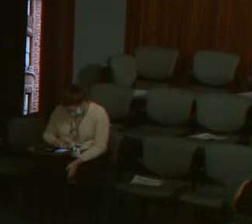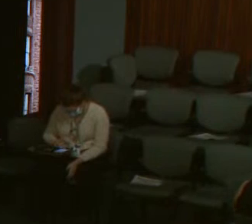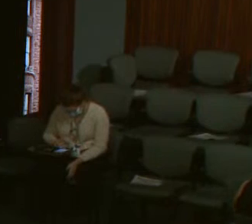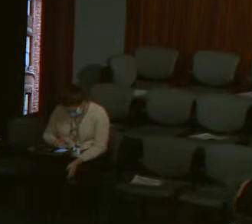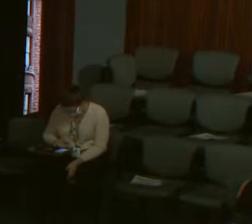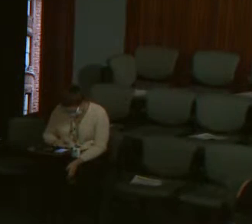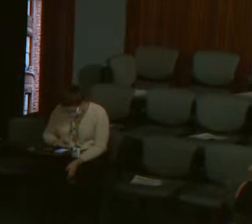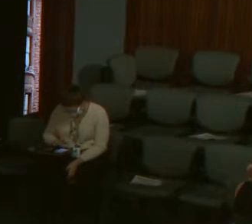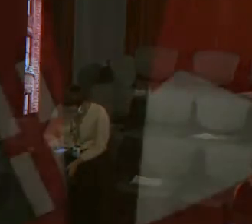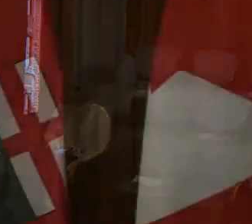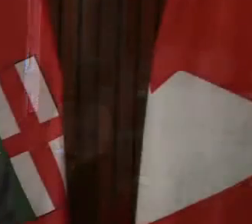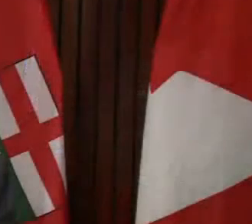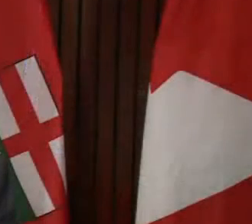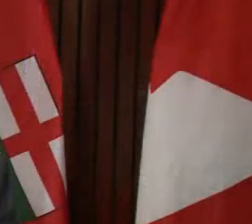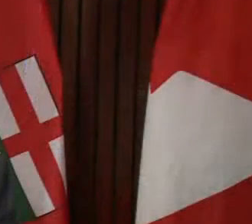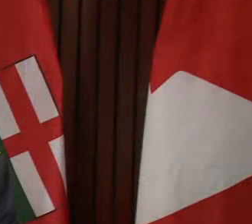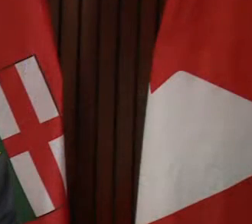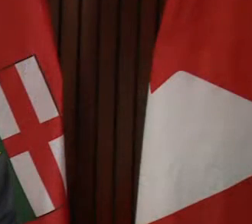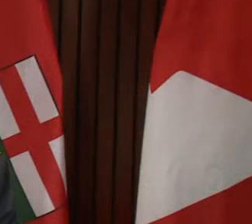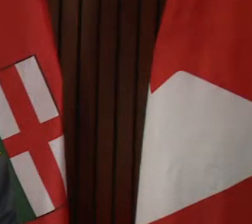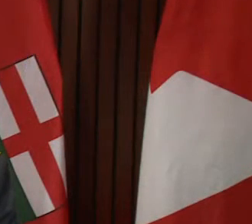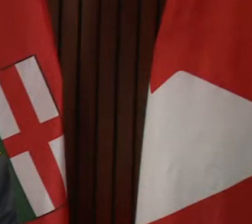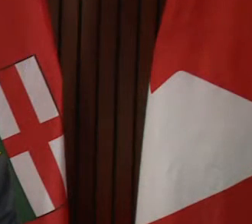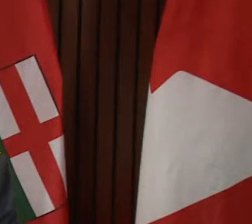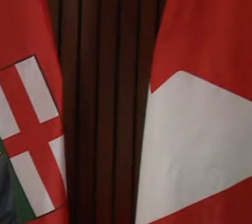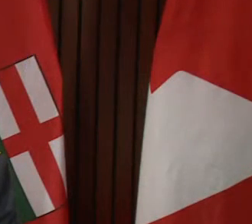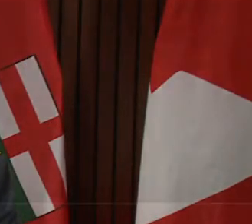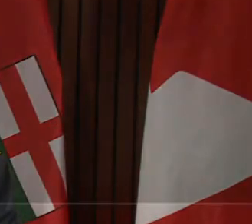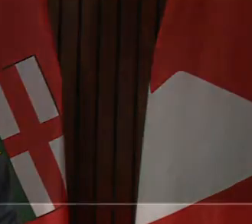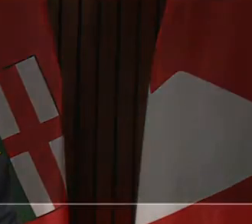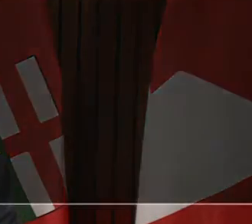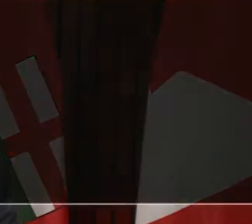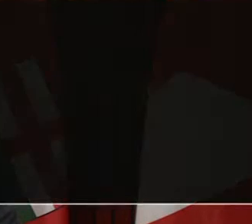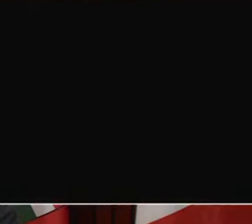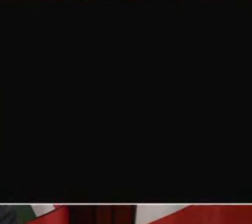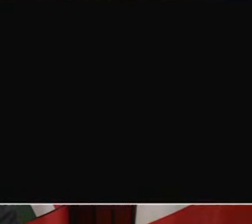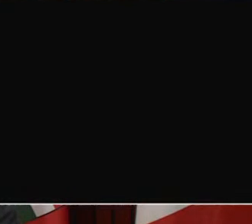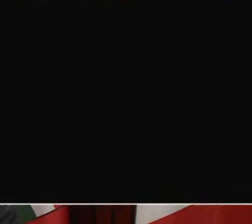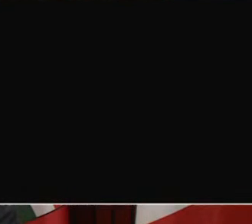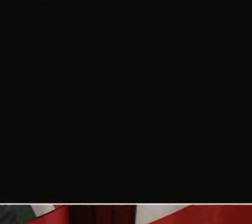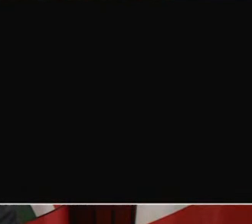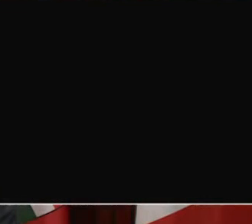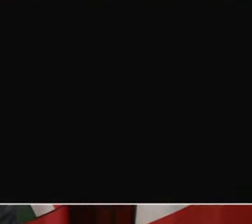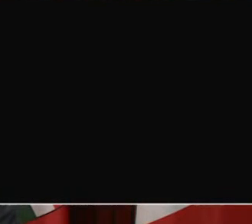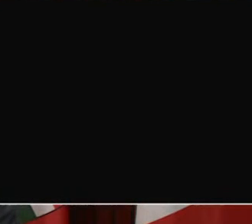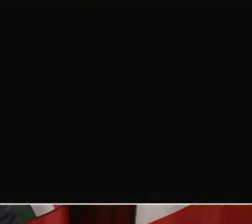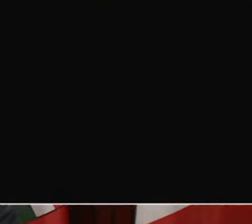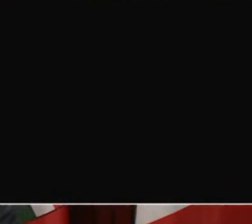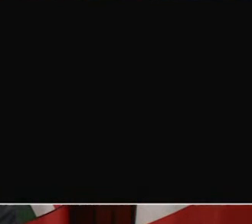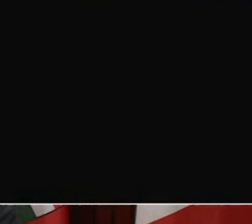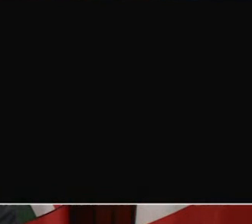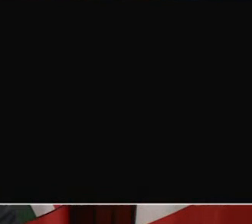Good afternoon, everyone. Bon après-midi à tous. Today, we are reporting